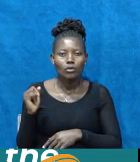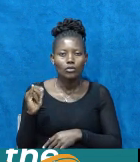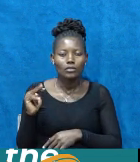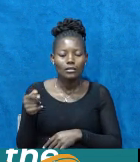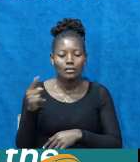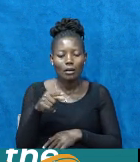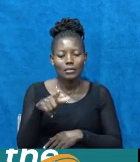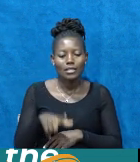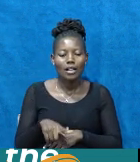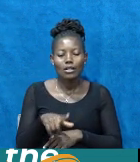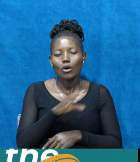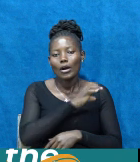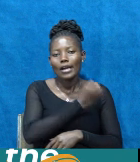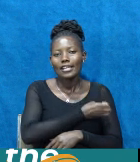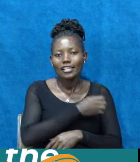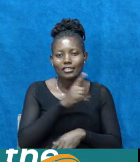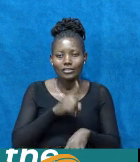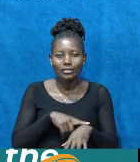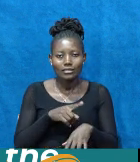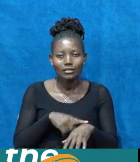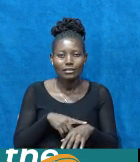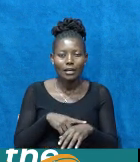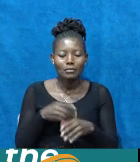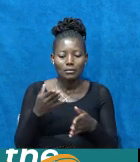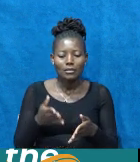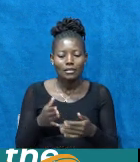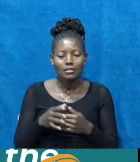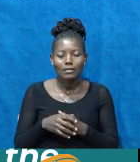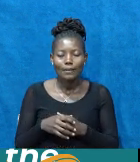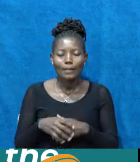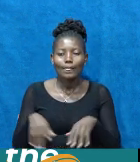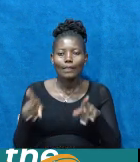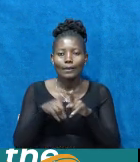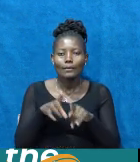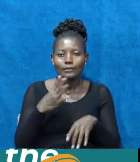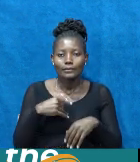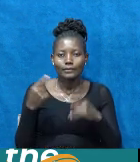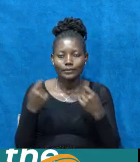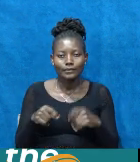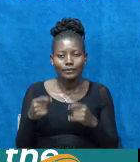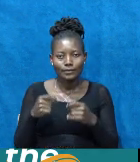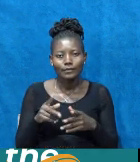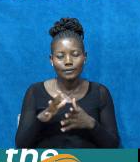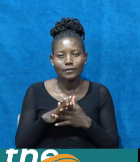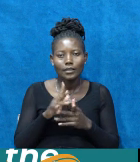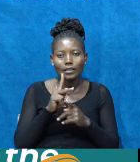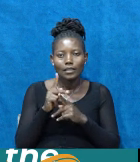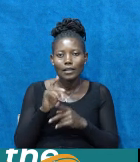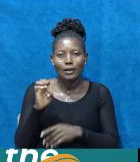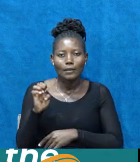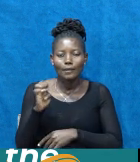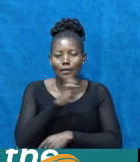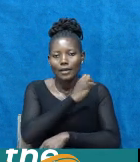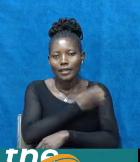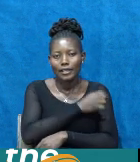protein. Whey protein usually comes in as a low energy source of protein during the disuse period. We want to try